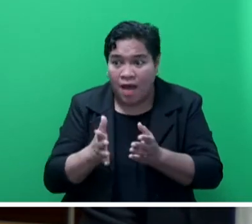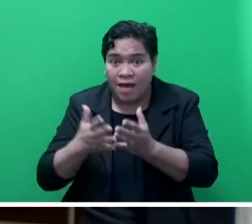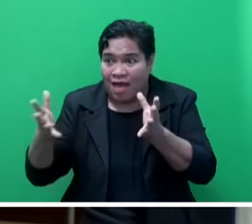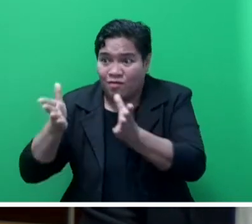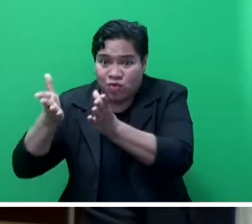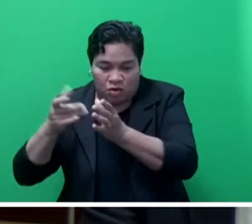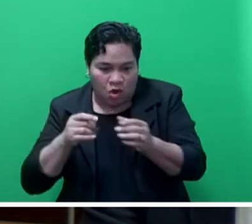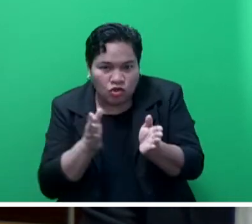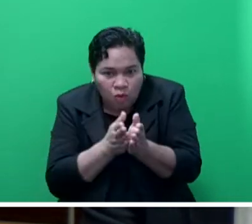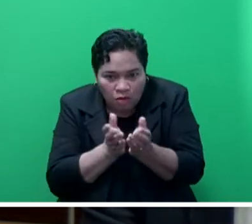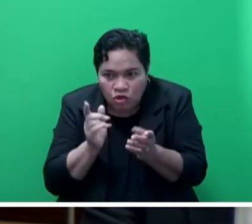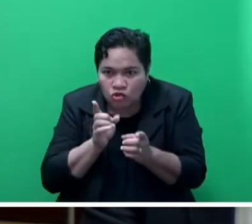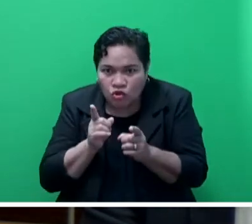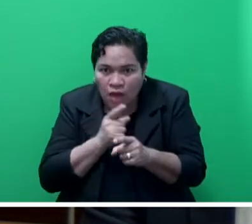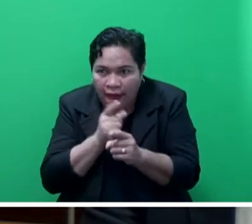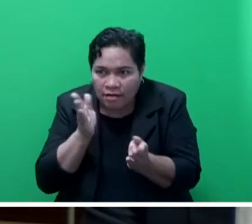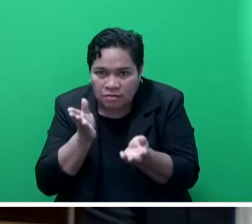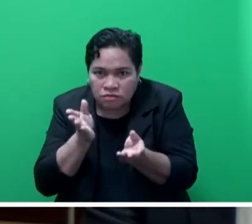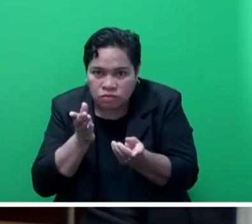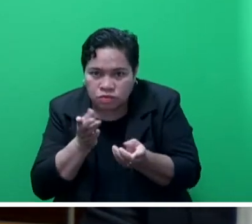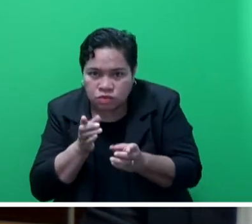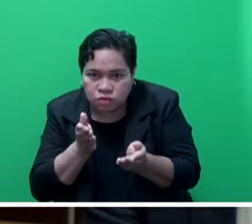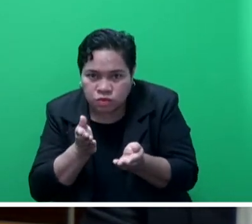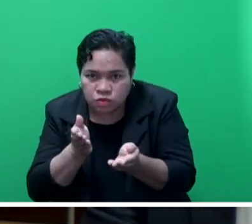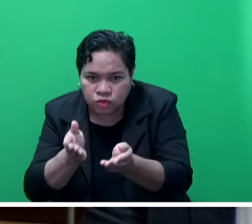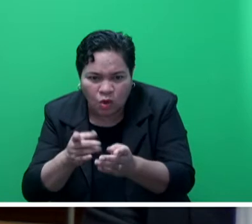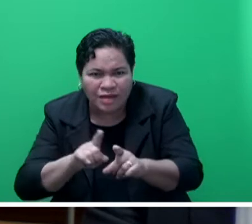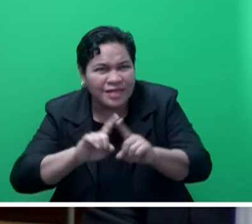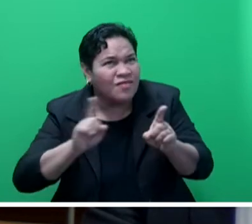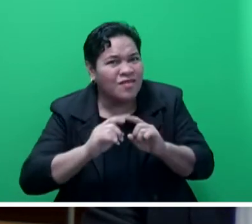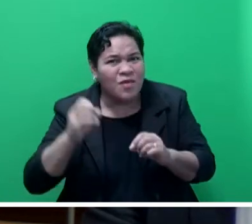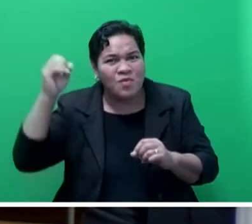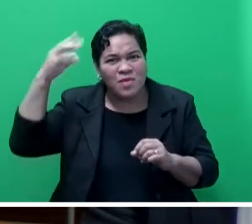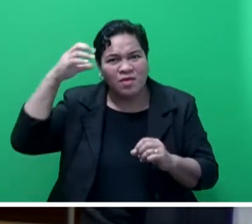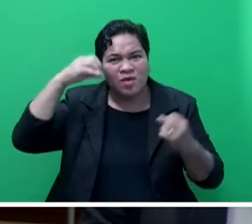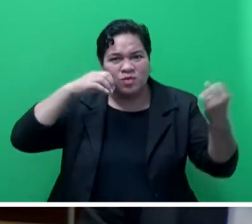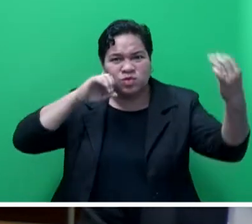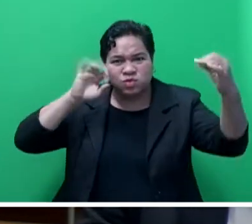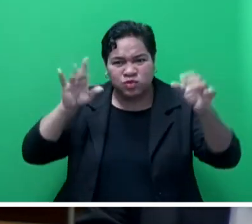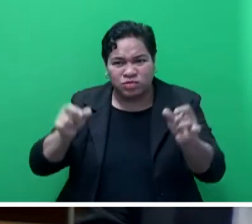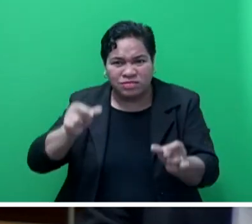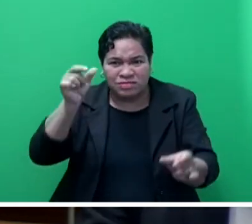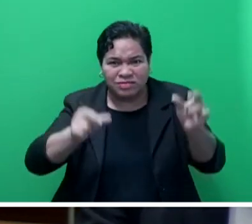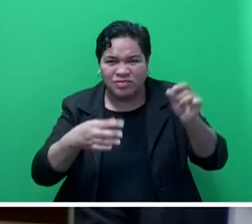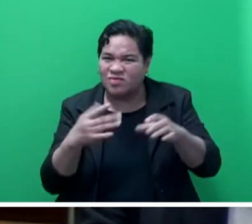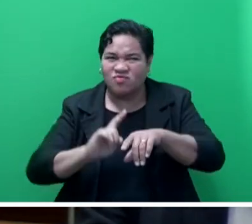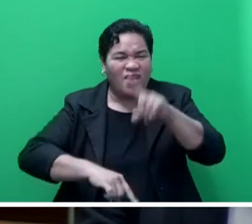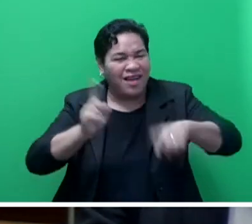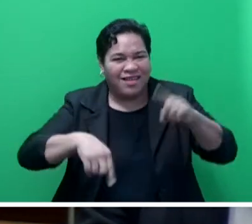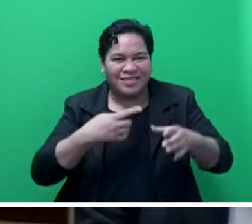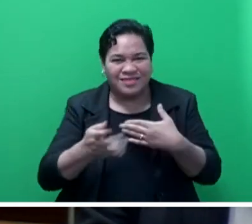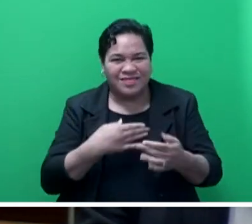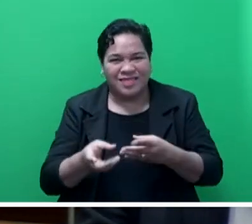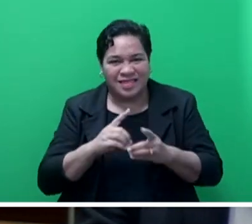or signal not carried on a ship, all marks, beacons, and signs, aid safety of navigation, and any electronic or other aid to navigation